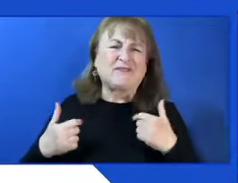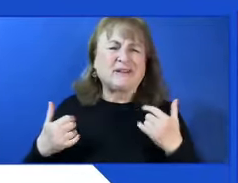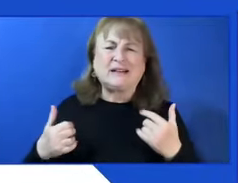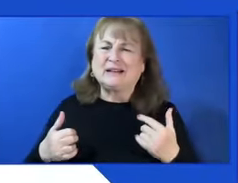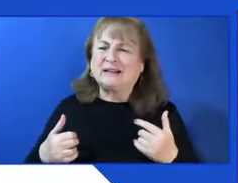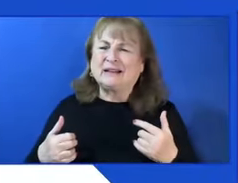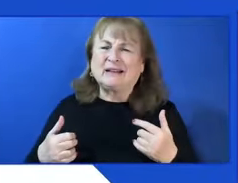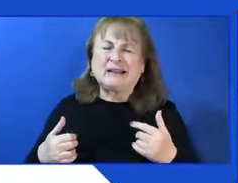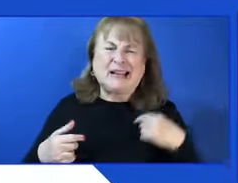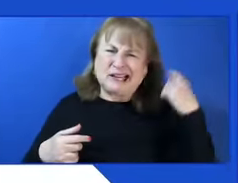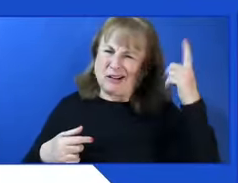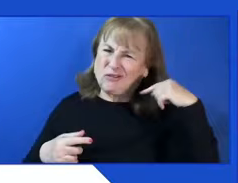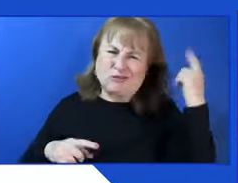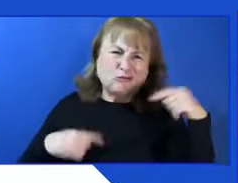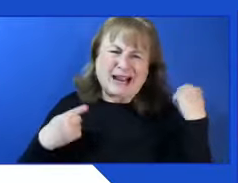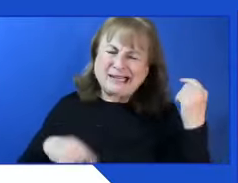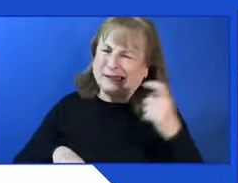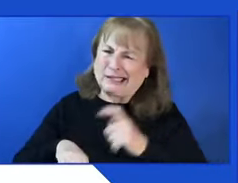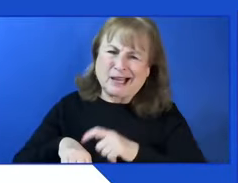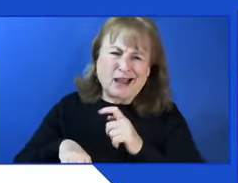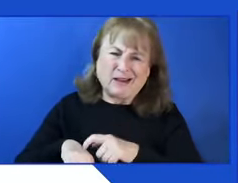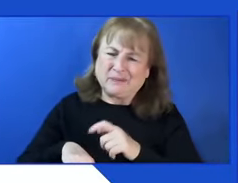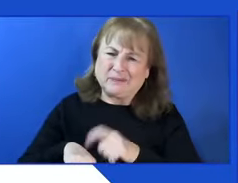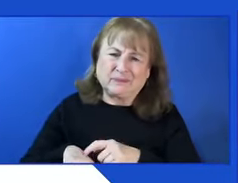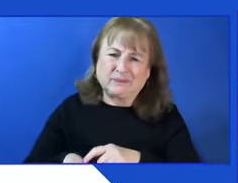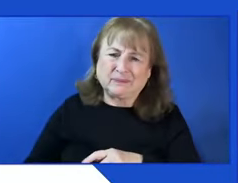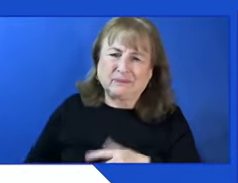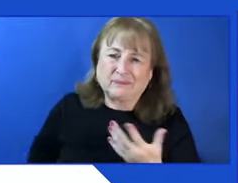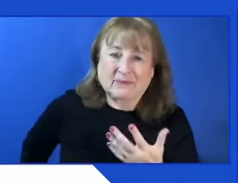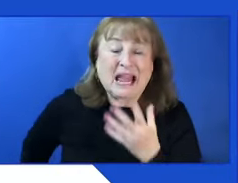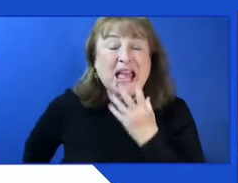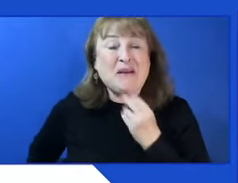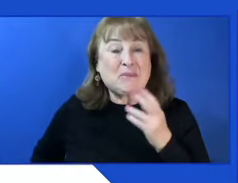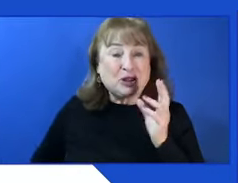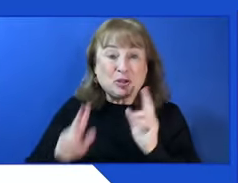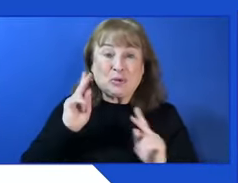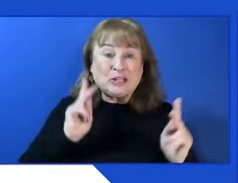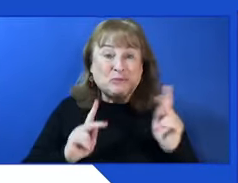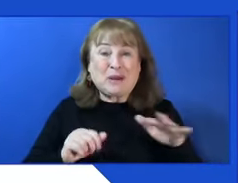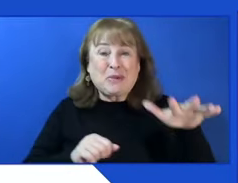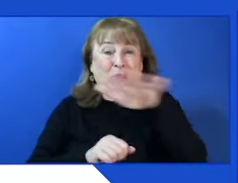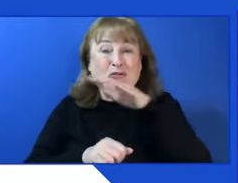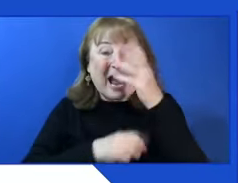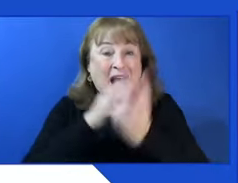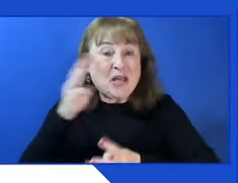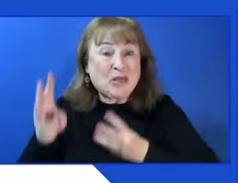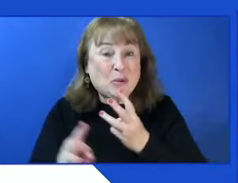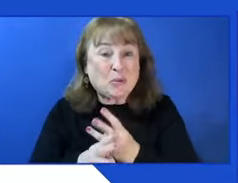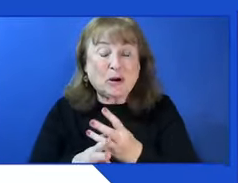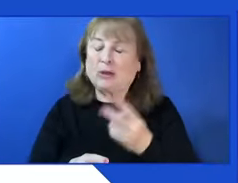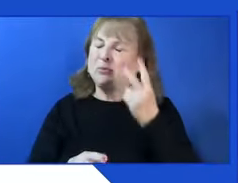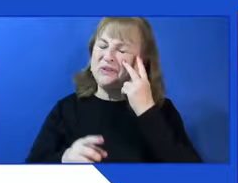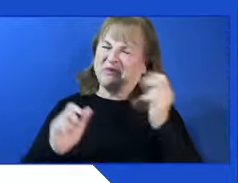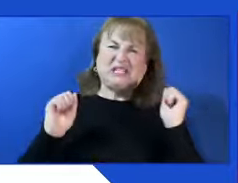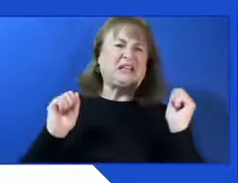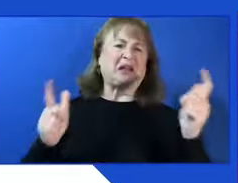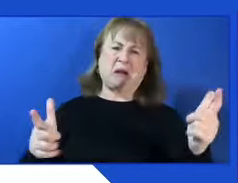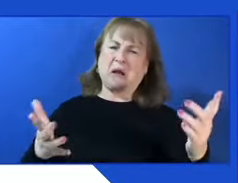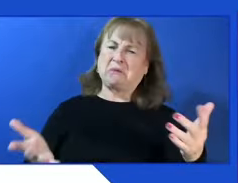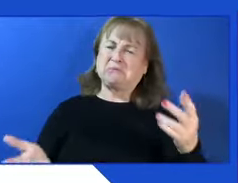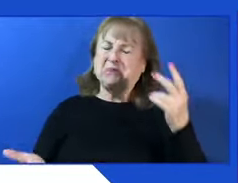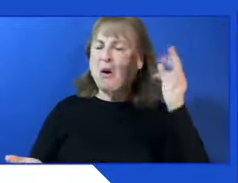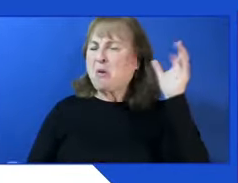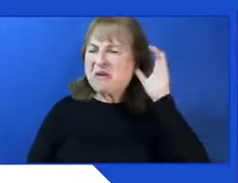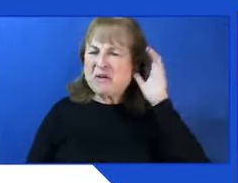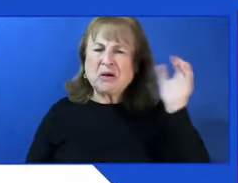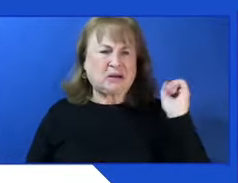It's been a crazy time, but Jewish people around the world, we have seen it all. We have heard it